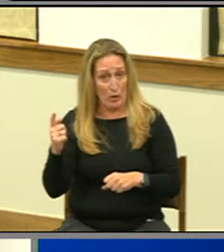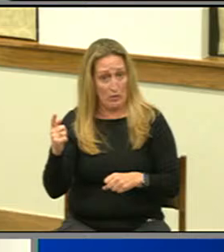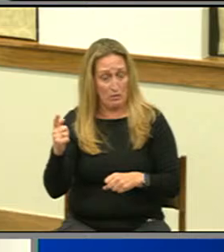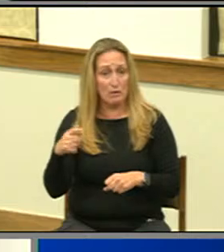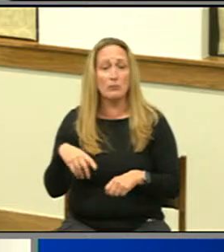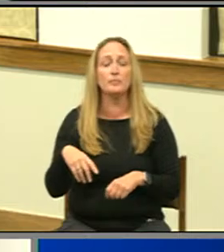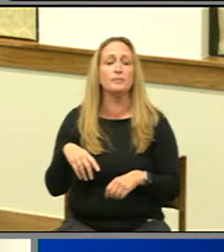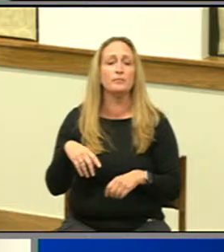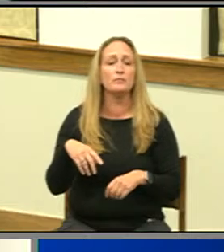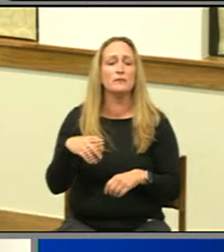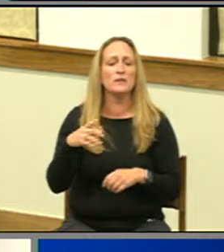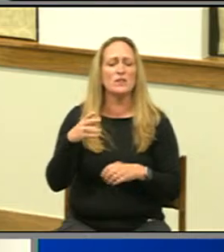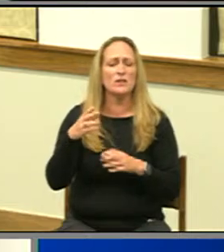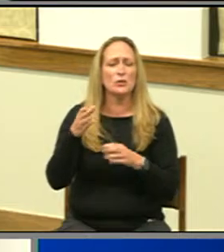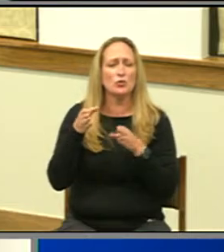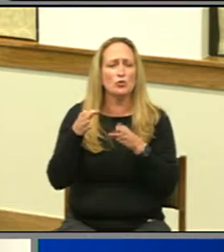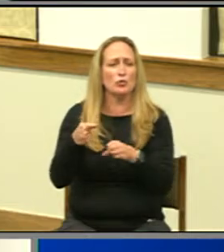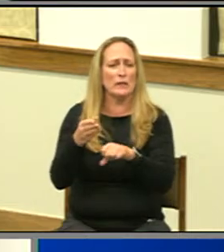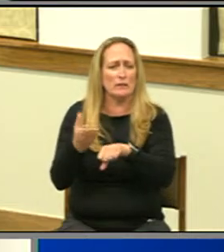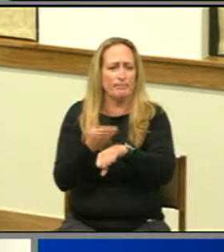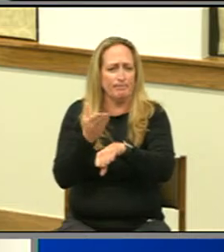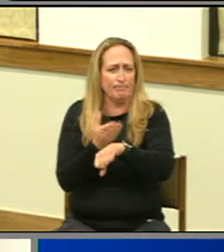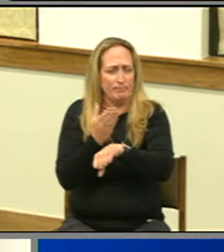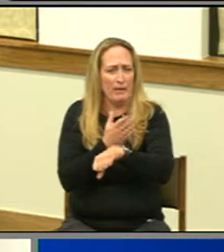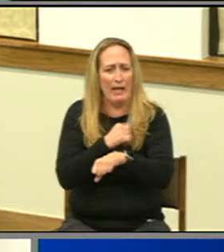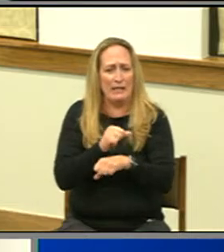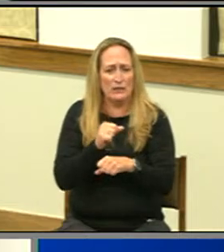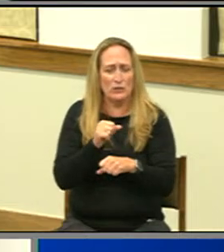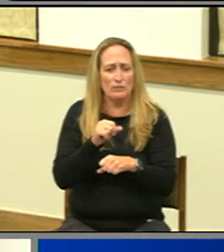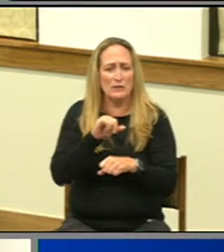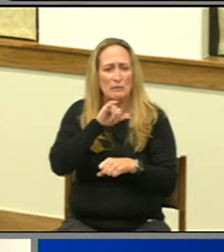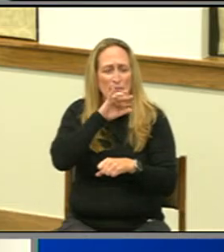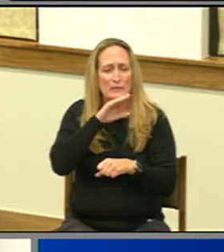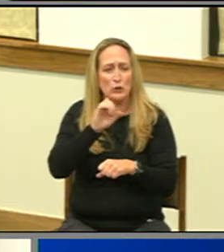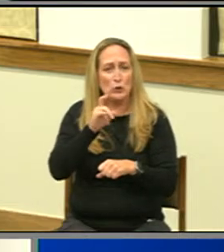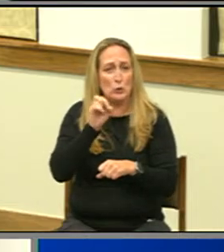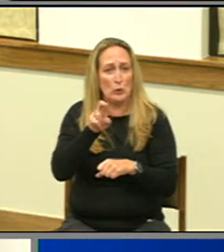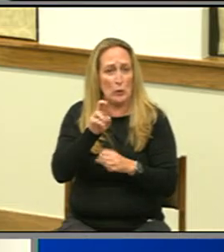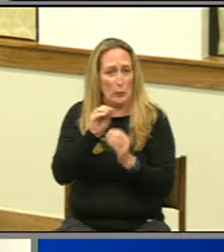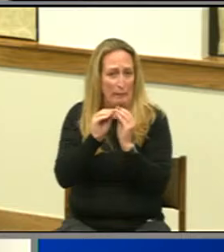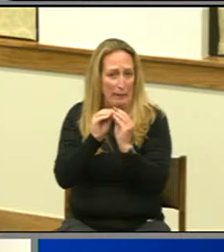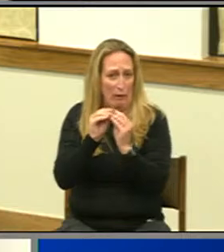2020-2021 street resurfacing and sewer repair project.